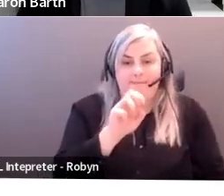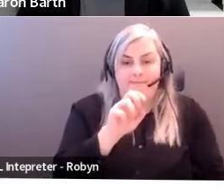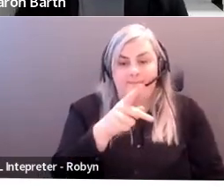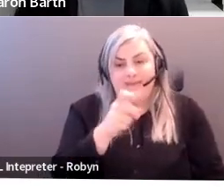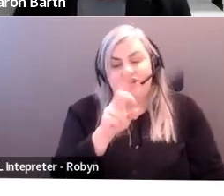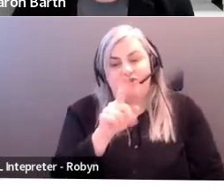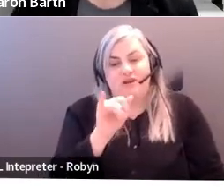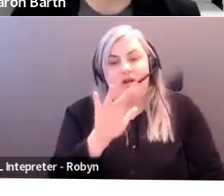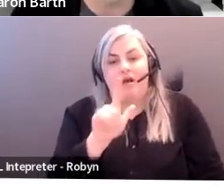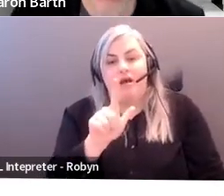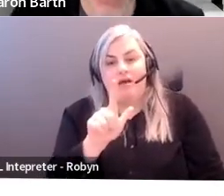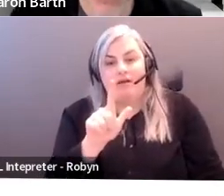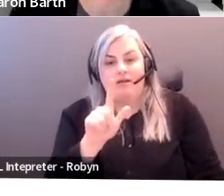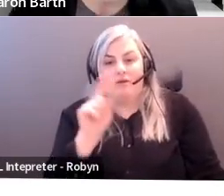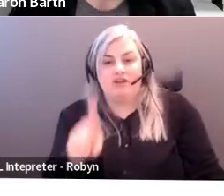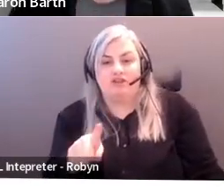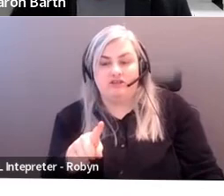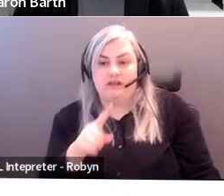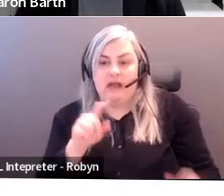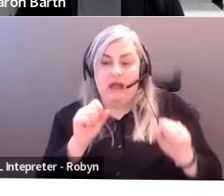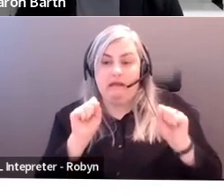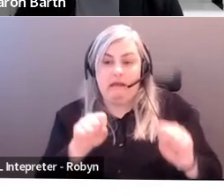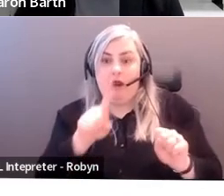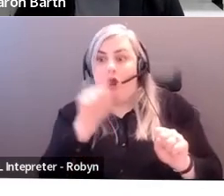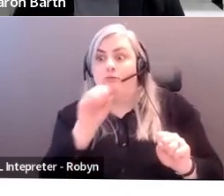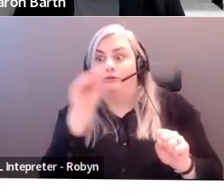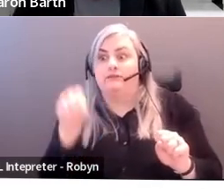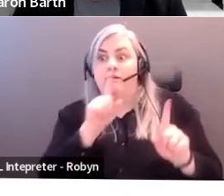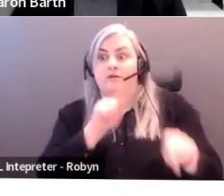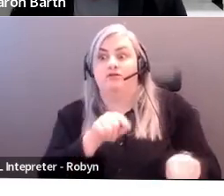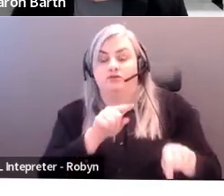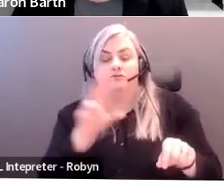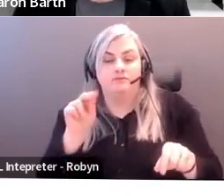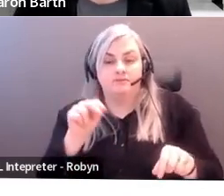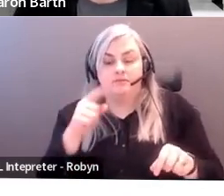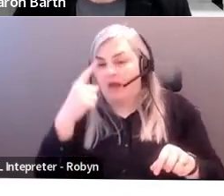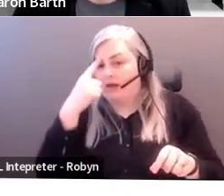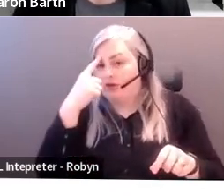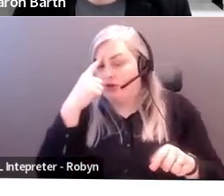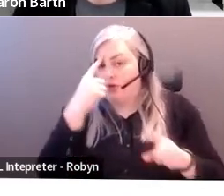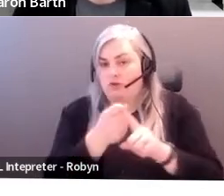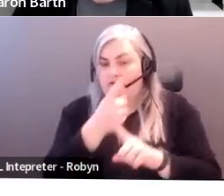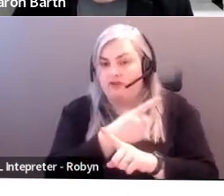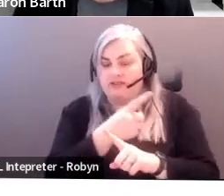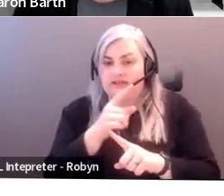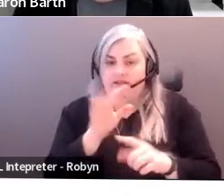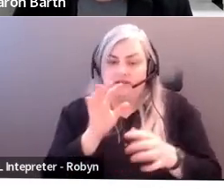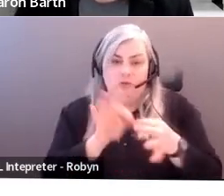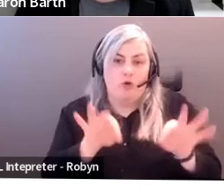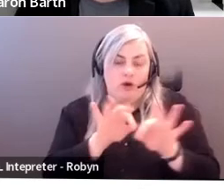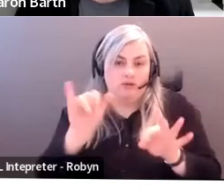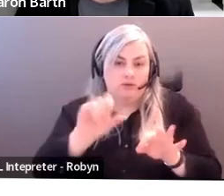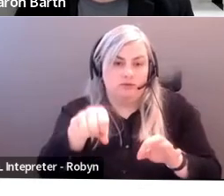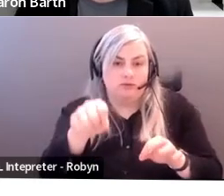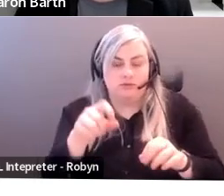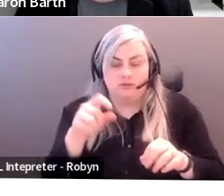can answer them definitely. But neurodiversity is relevant here, right? The way